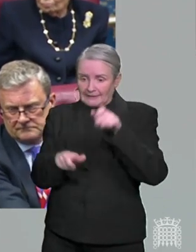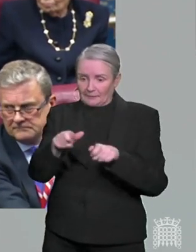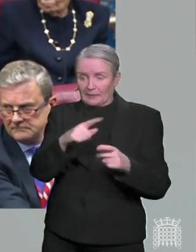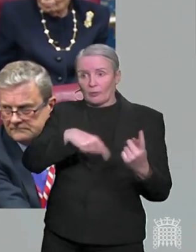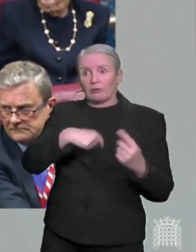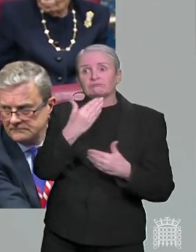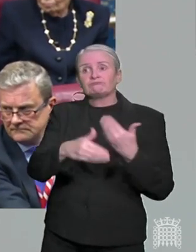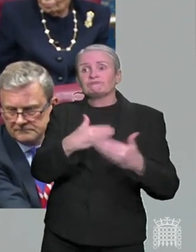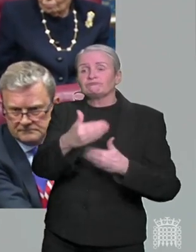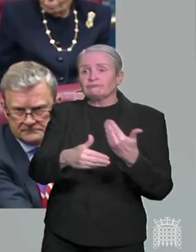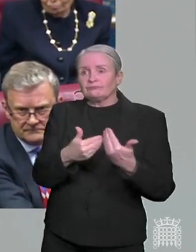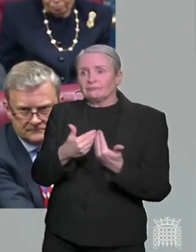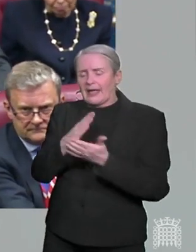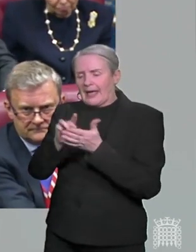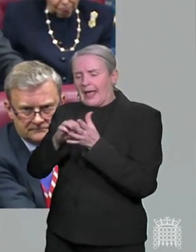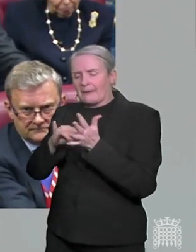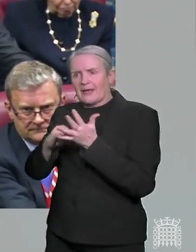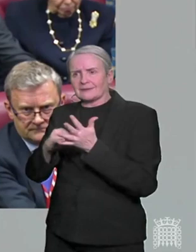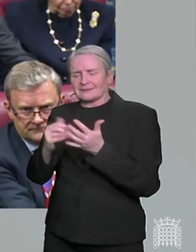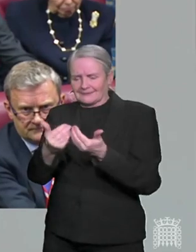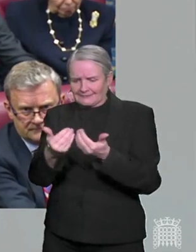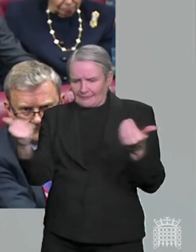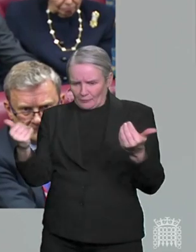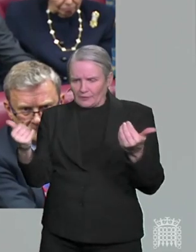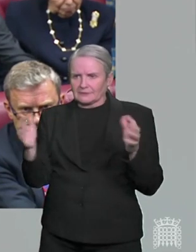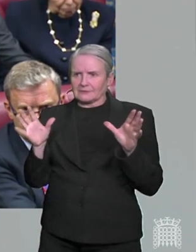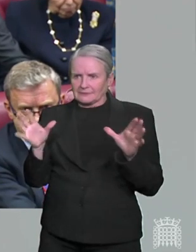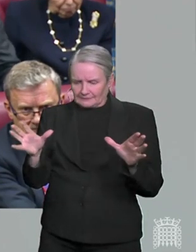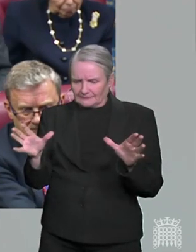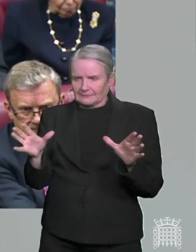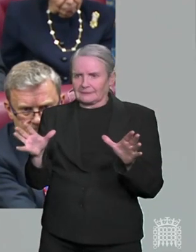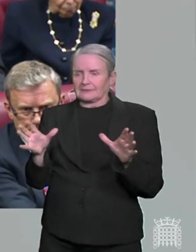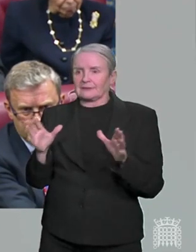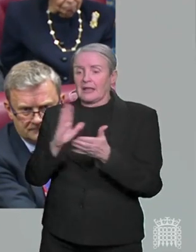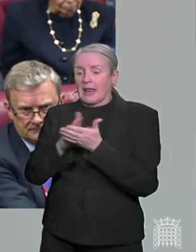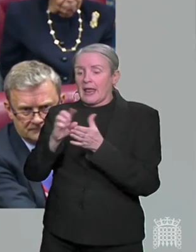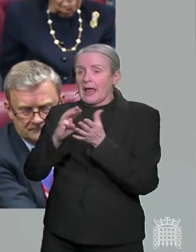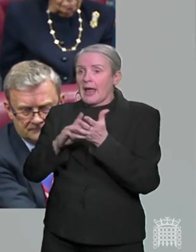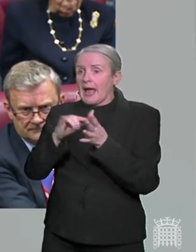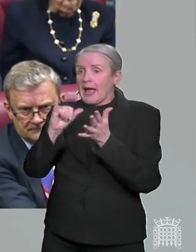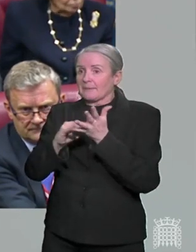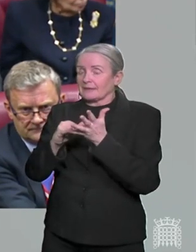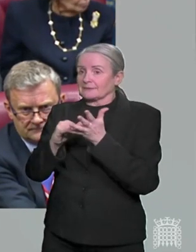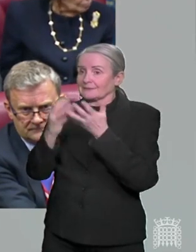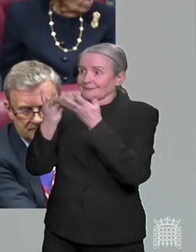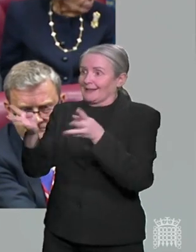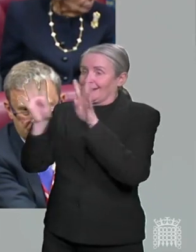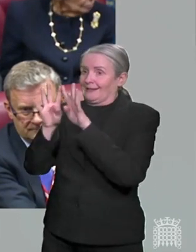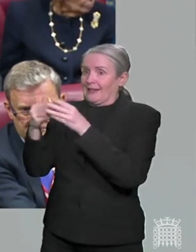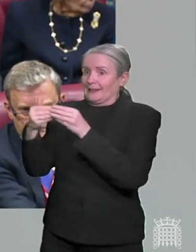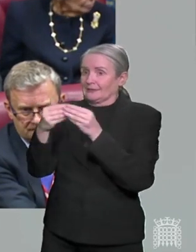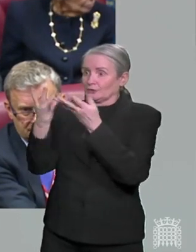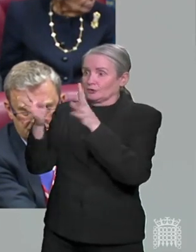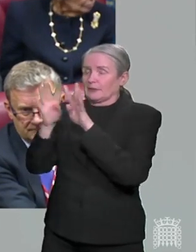ways of doing that, apart from making sure that, as I've said, our conditions should include the Hamas leadership leaving Gaza, the dismantling